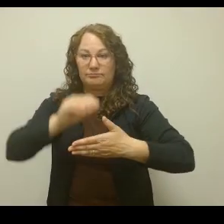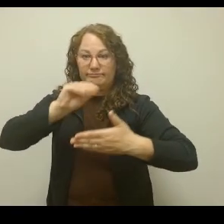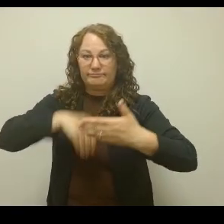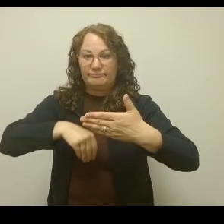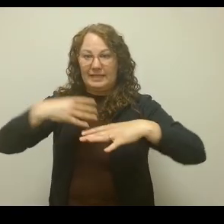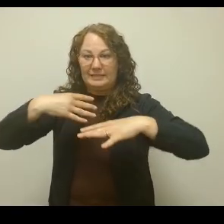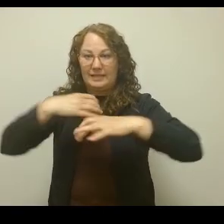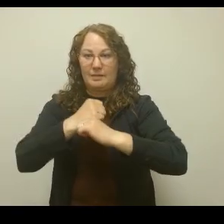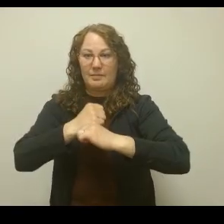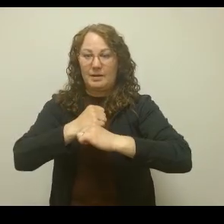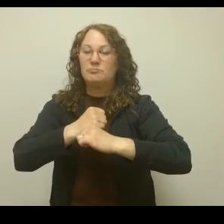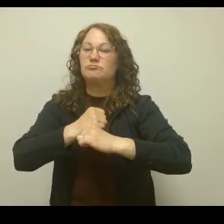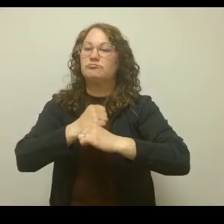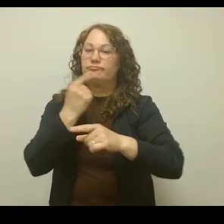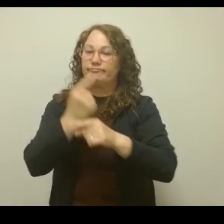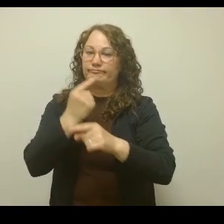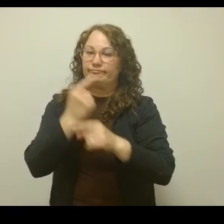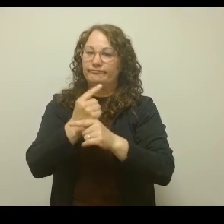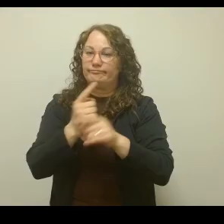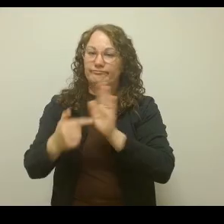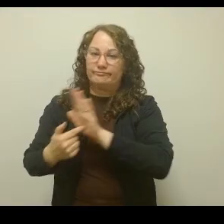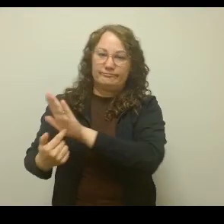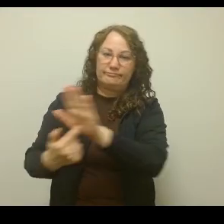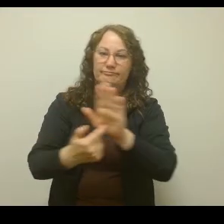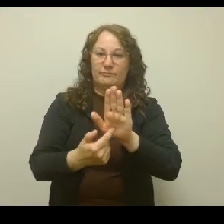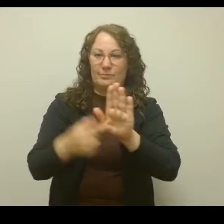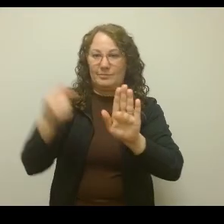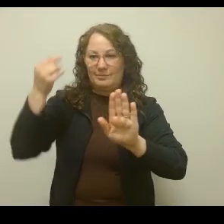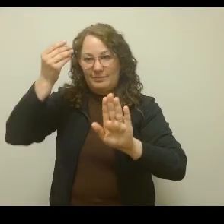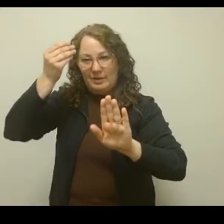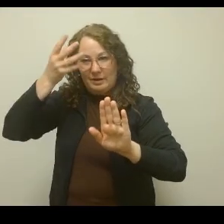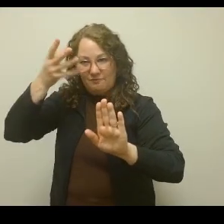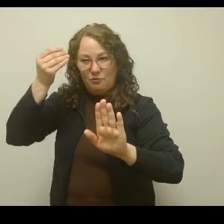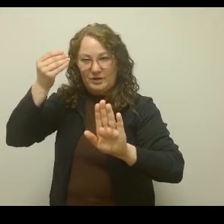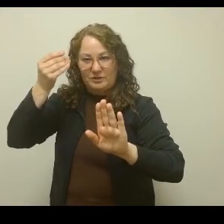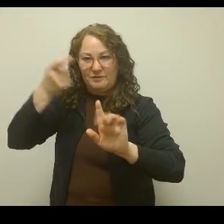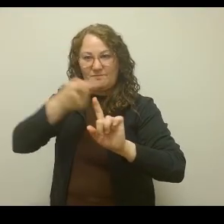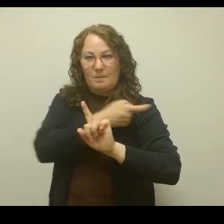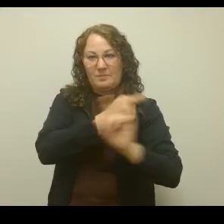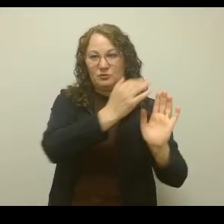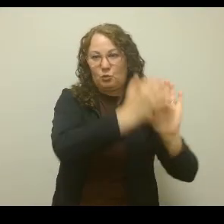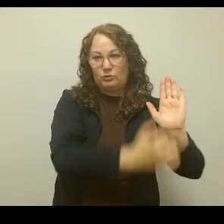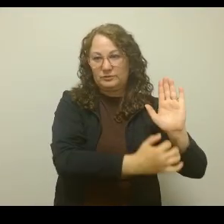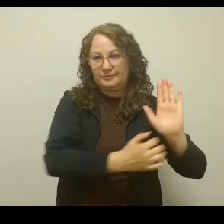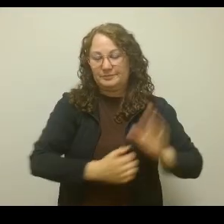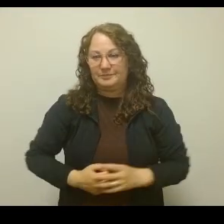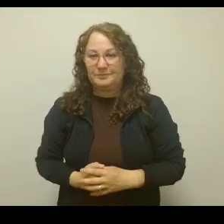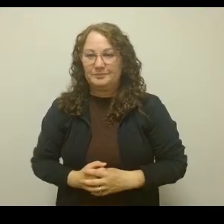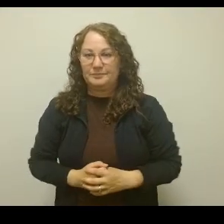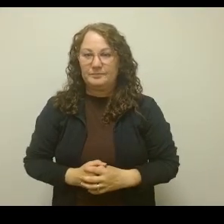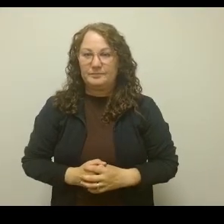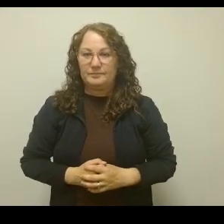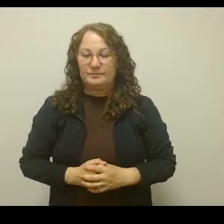that accurately reflects the content of the source.